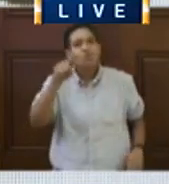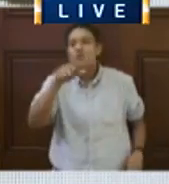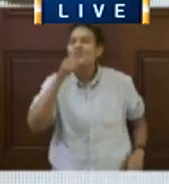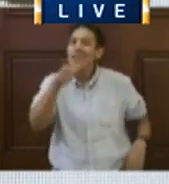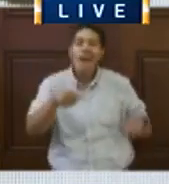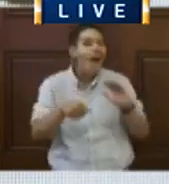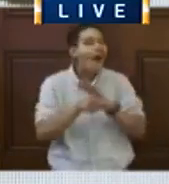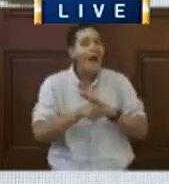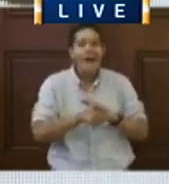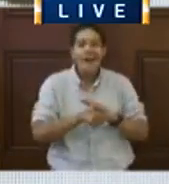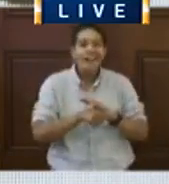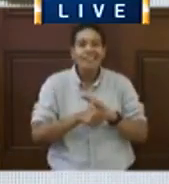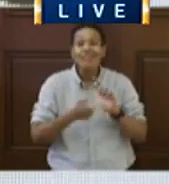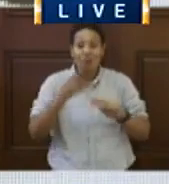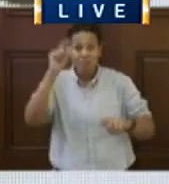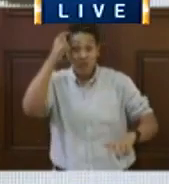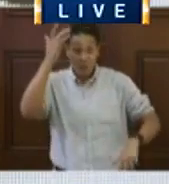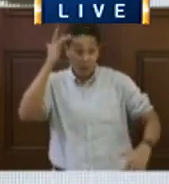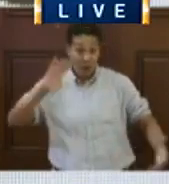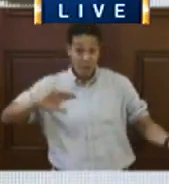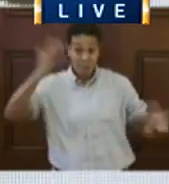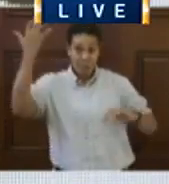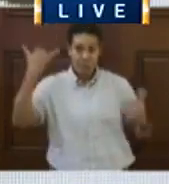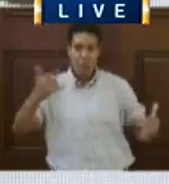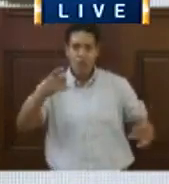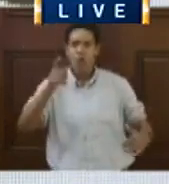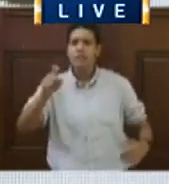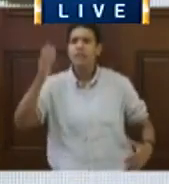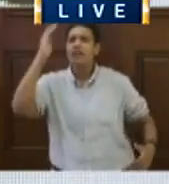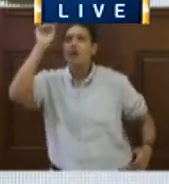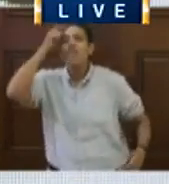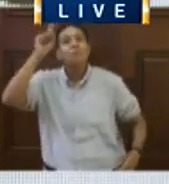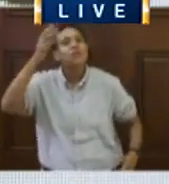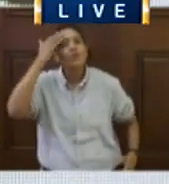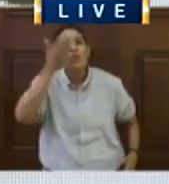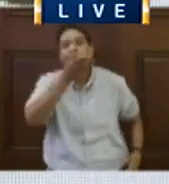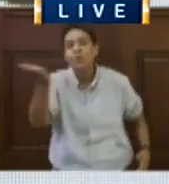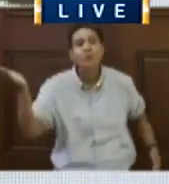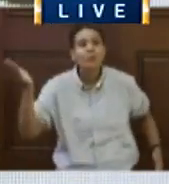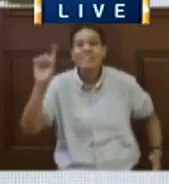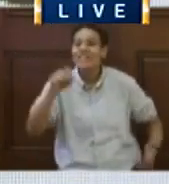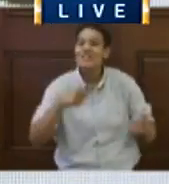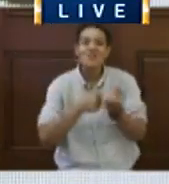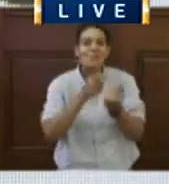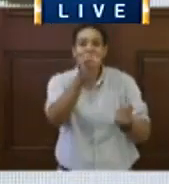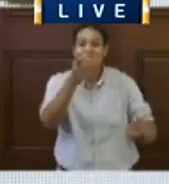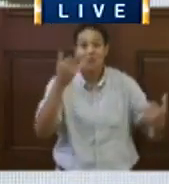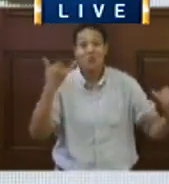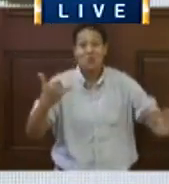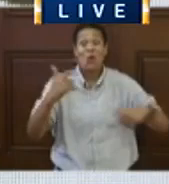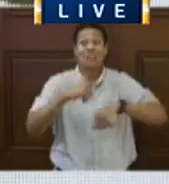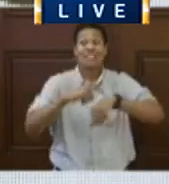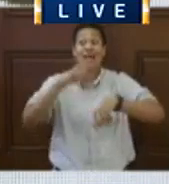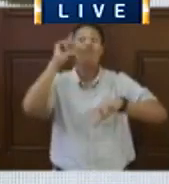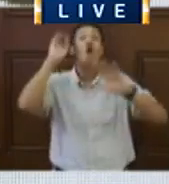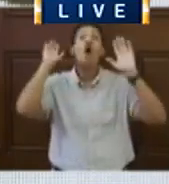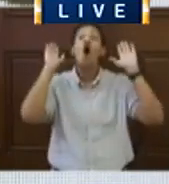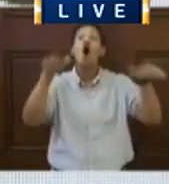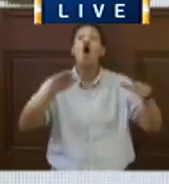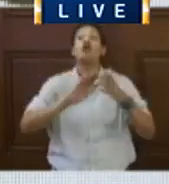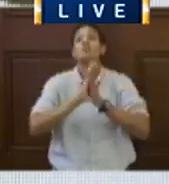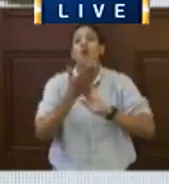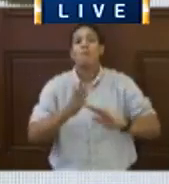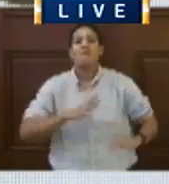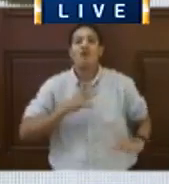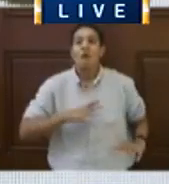in a time of crisis, you will need to have the government's support. So now is the time for everyone to become formal. The government